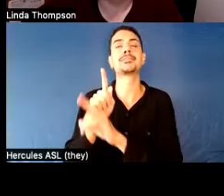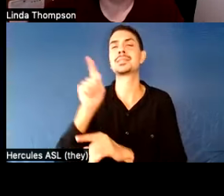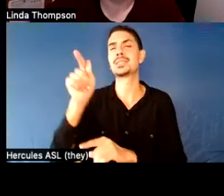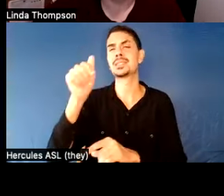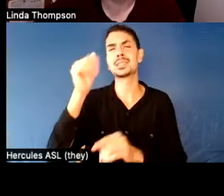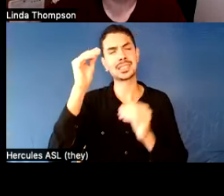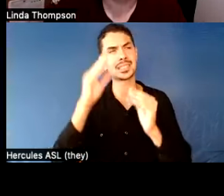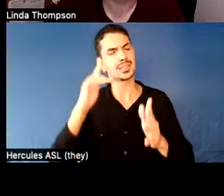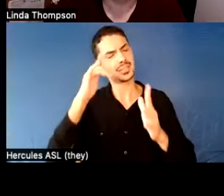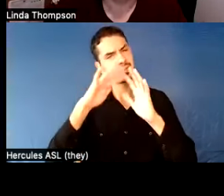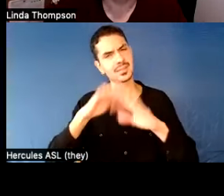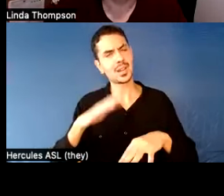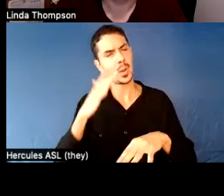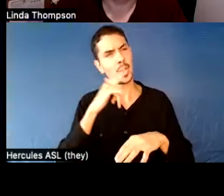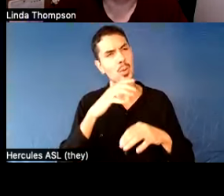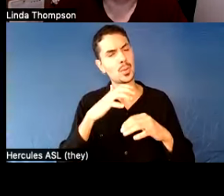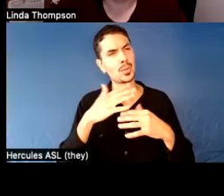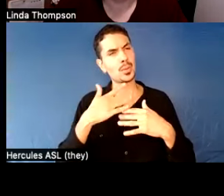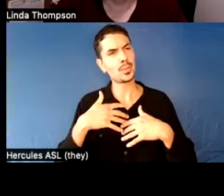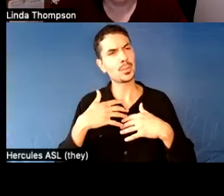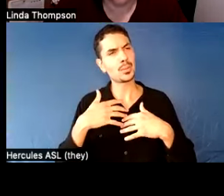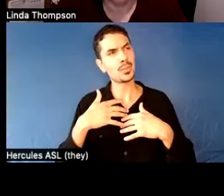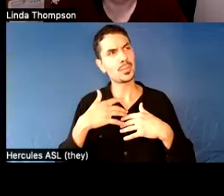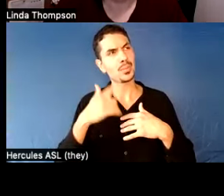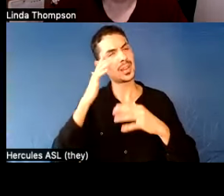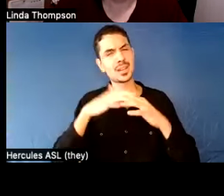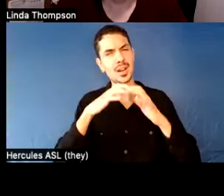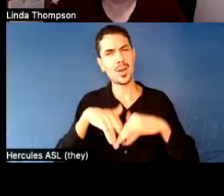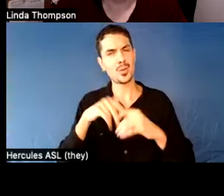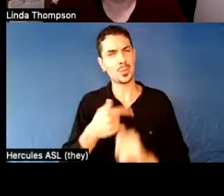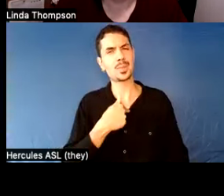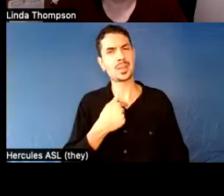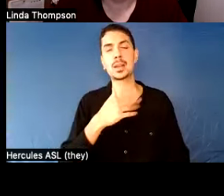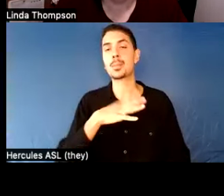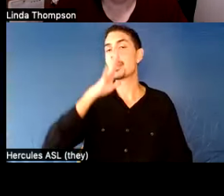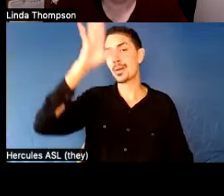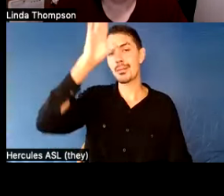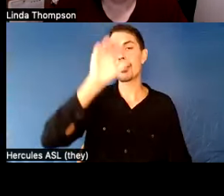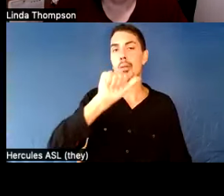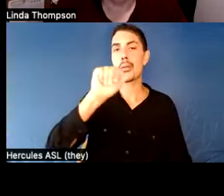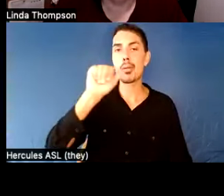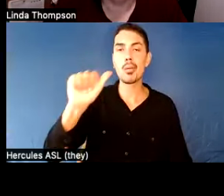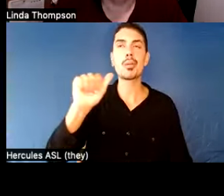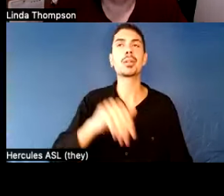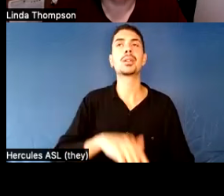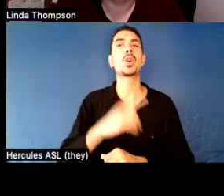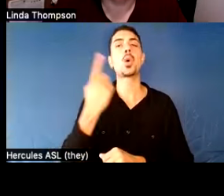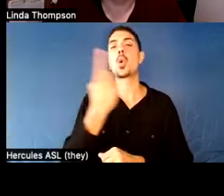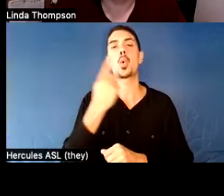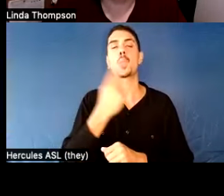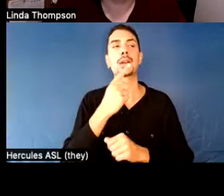And it was, because my life was chaos. My parents were alcoholics. They were constantly putting each other in the